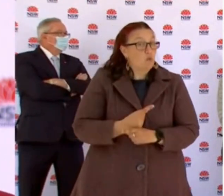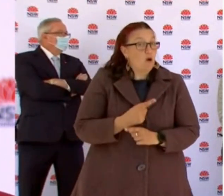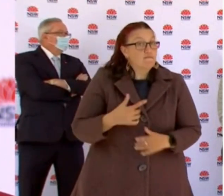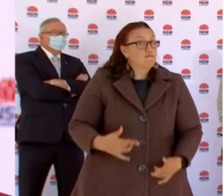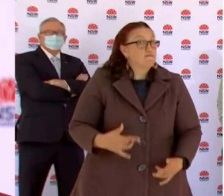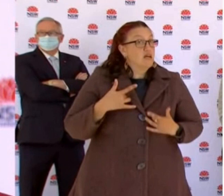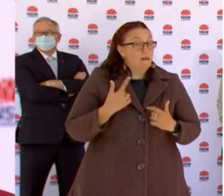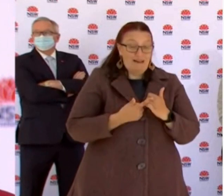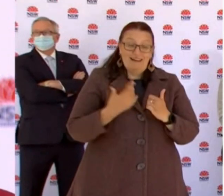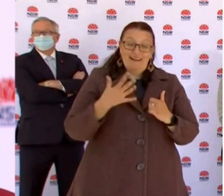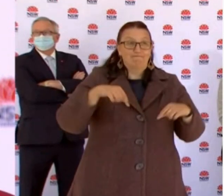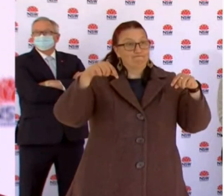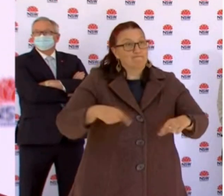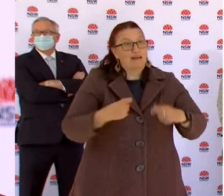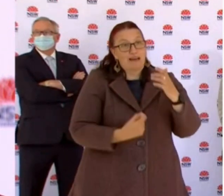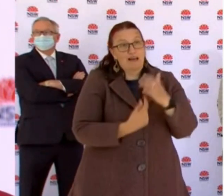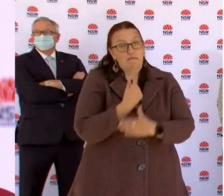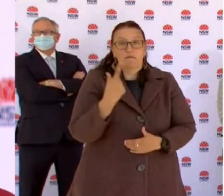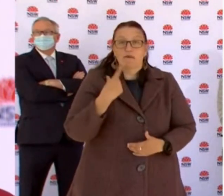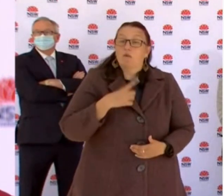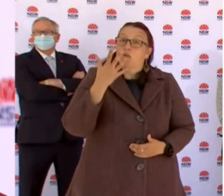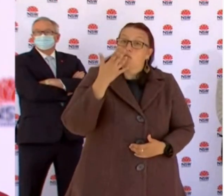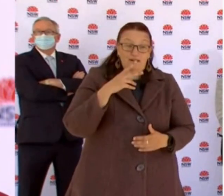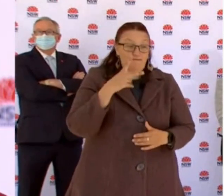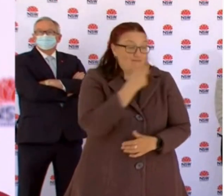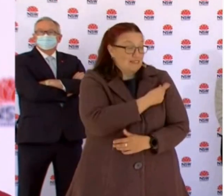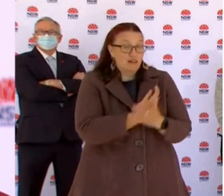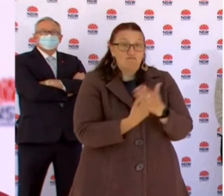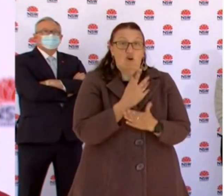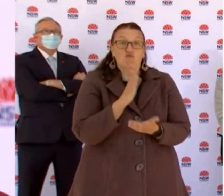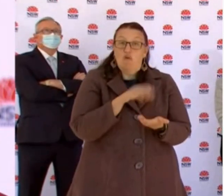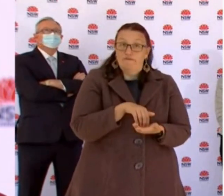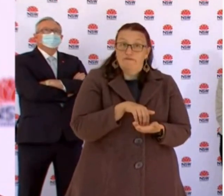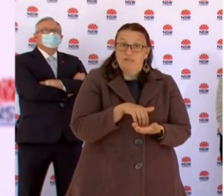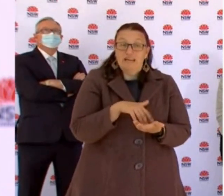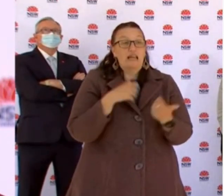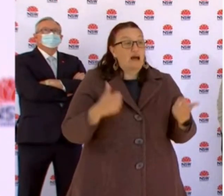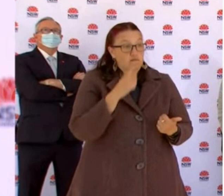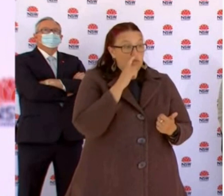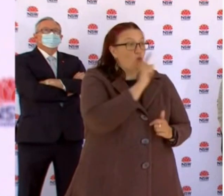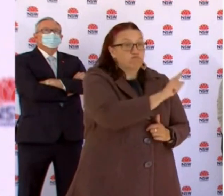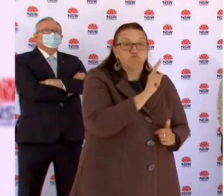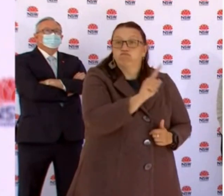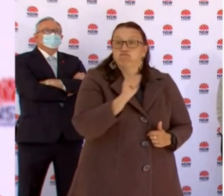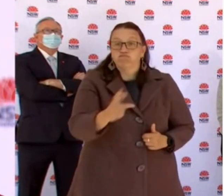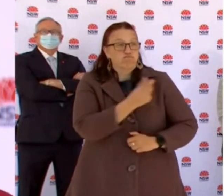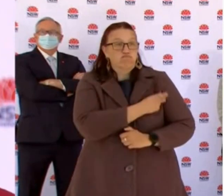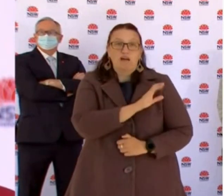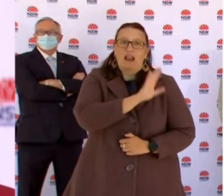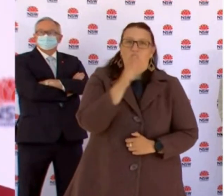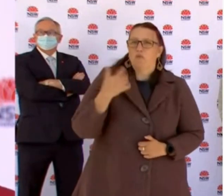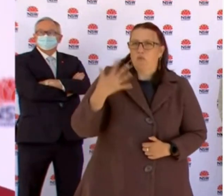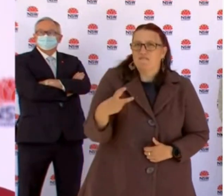know, the work has to happen now so that when the doses arrive, there's enough points of what we call points of access, enough places for people to go to get the